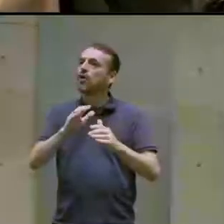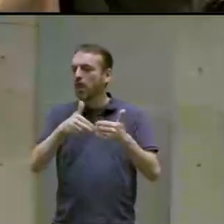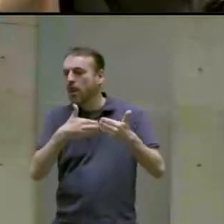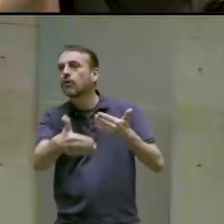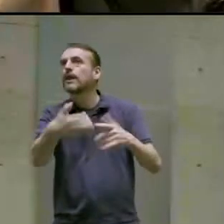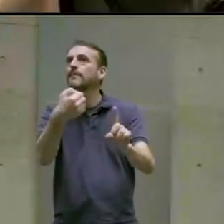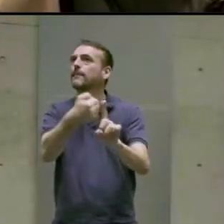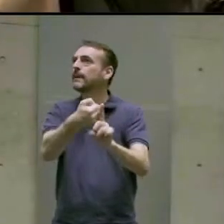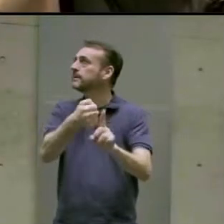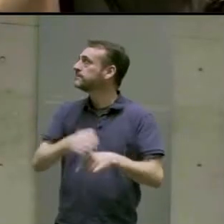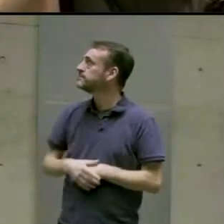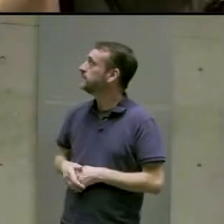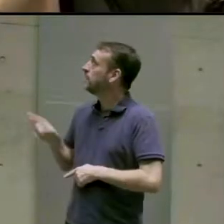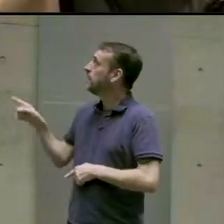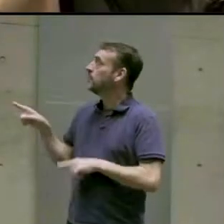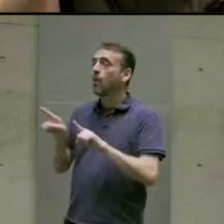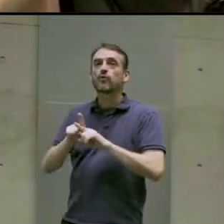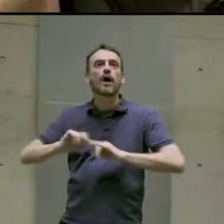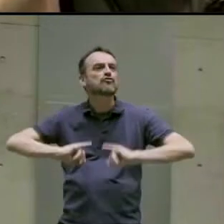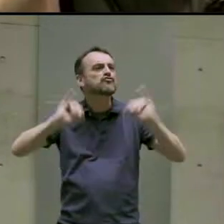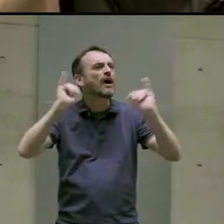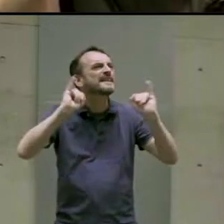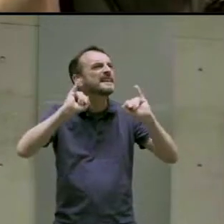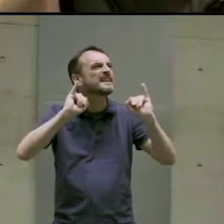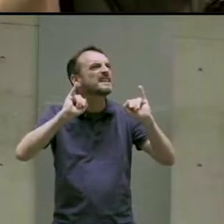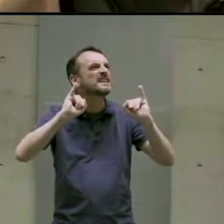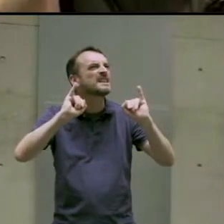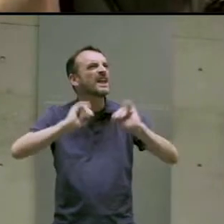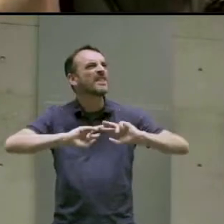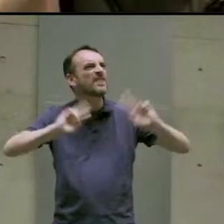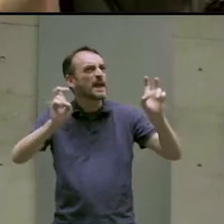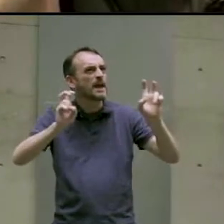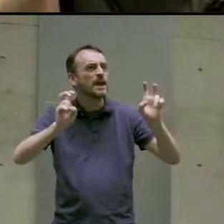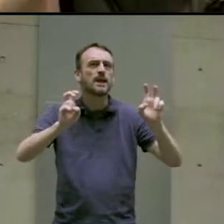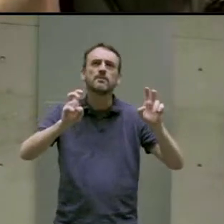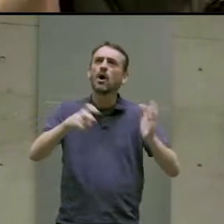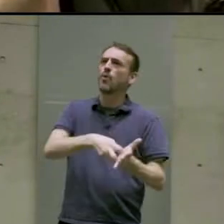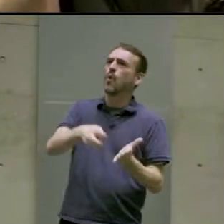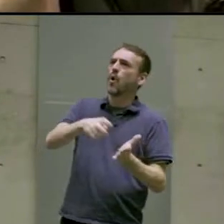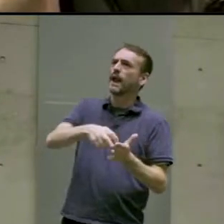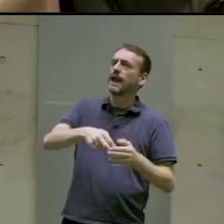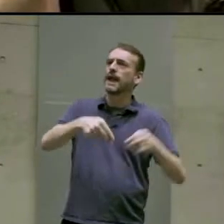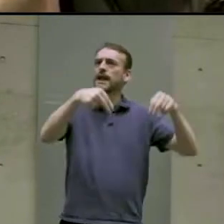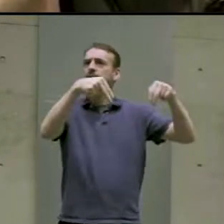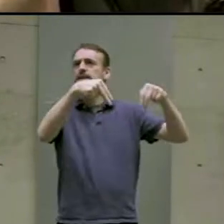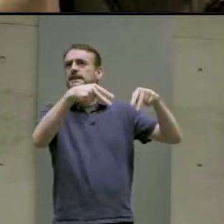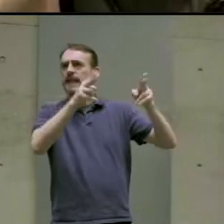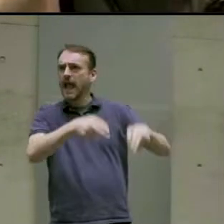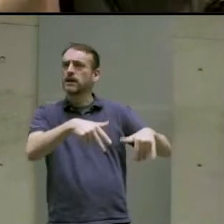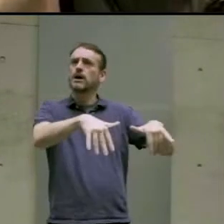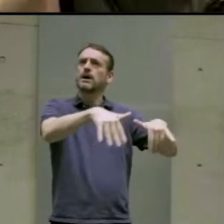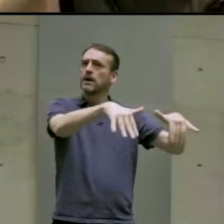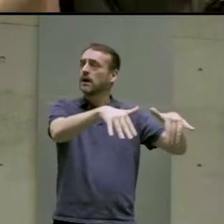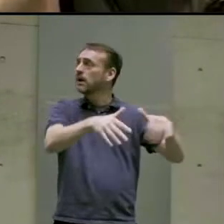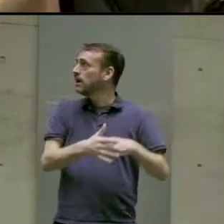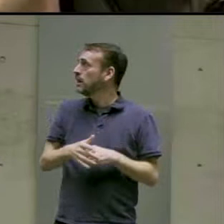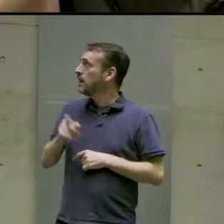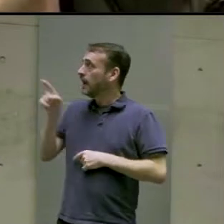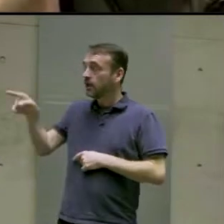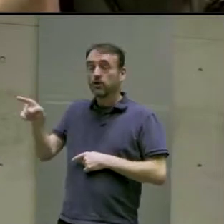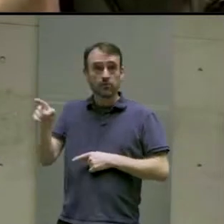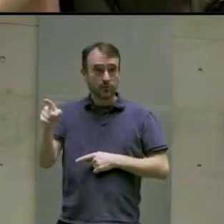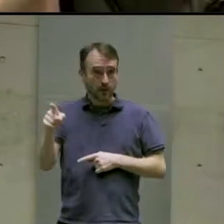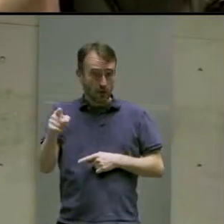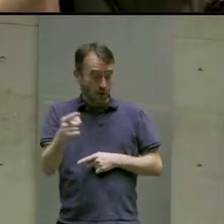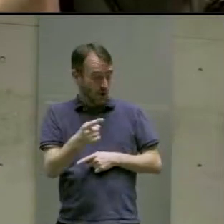crisis type, which, you know, The Walking Dead, if you've played it, you get to choose who lives, or really you choose who dies, which